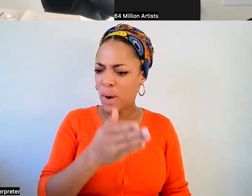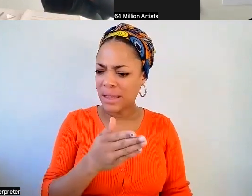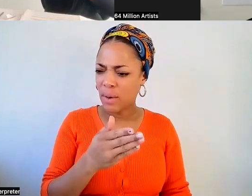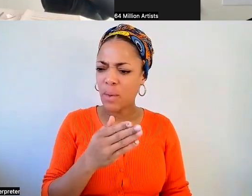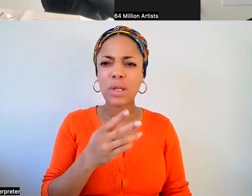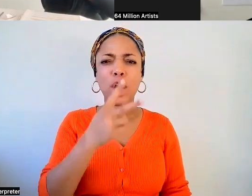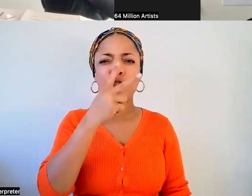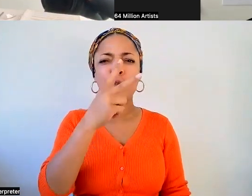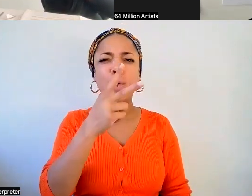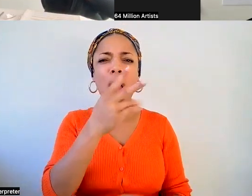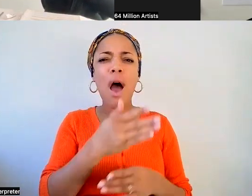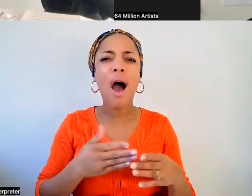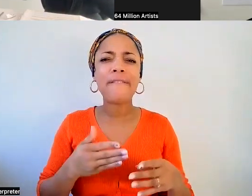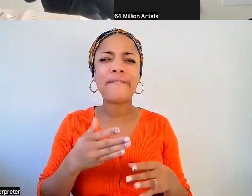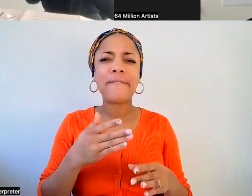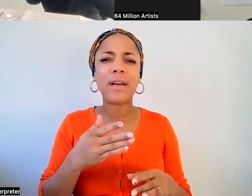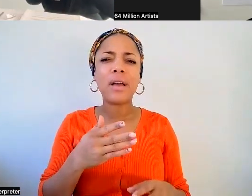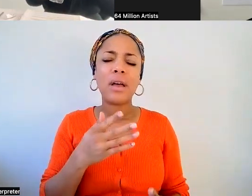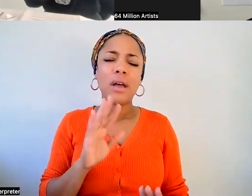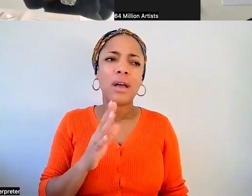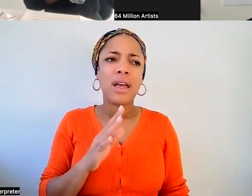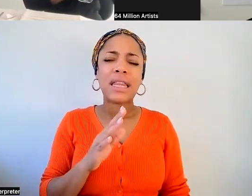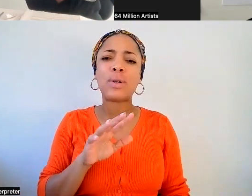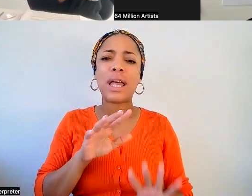2.5. There was a climbing frame